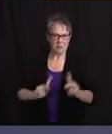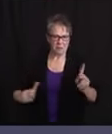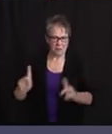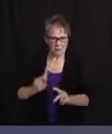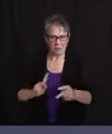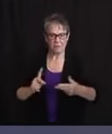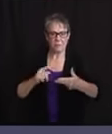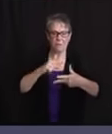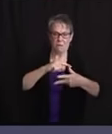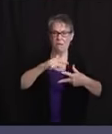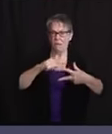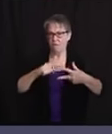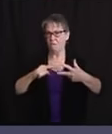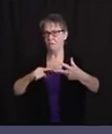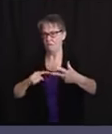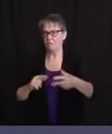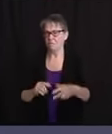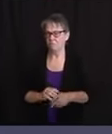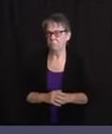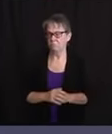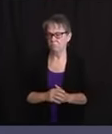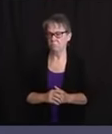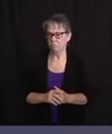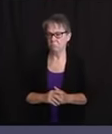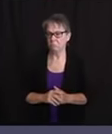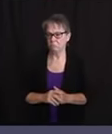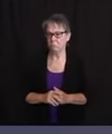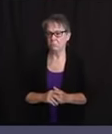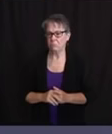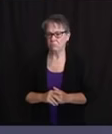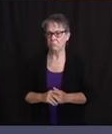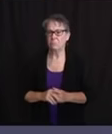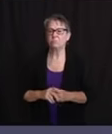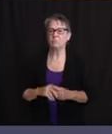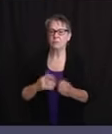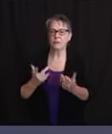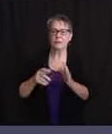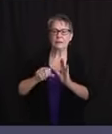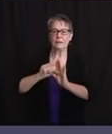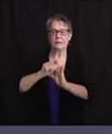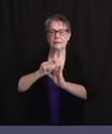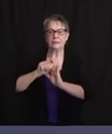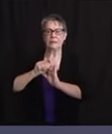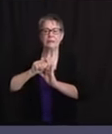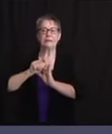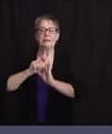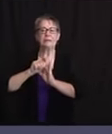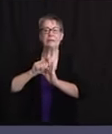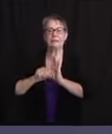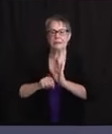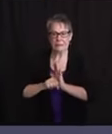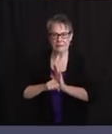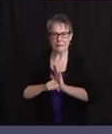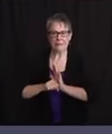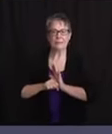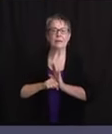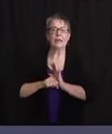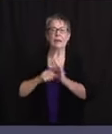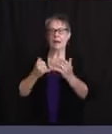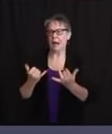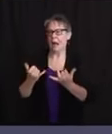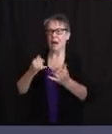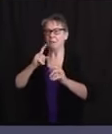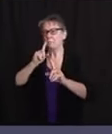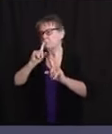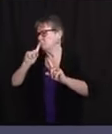the department issued a state directive for mandatory testing in our long-term care facilities. That needs to be completed by the